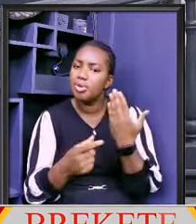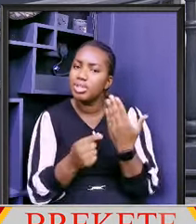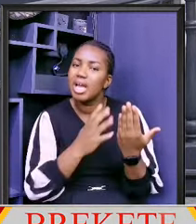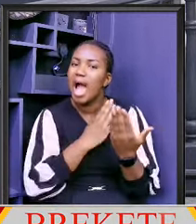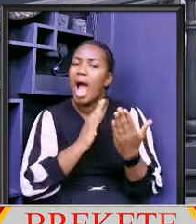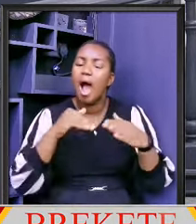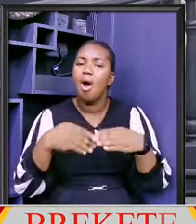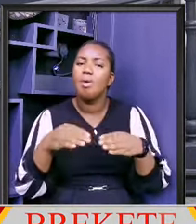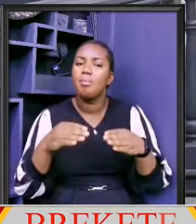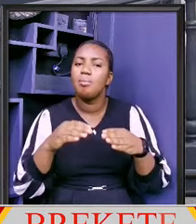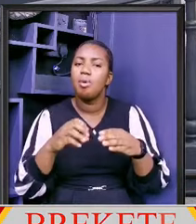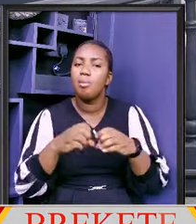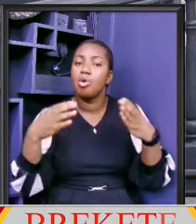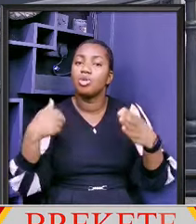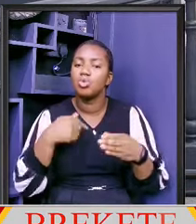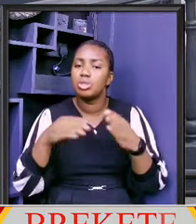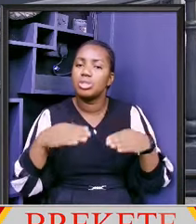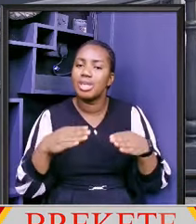in our purse?